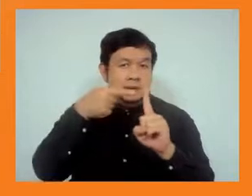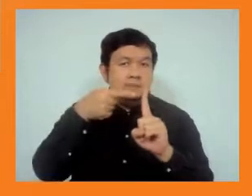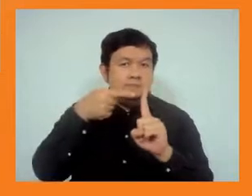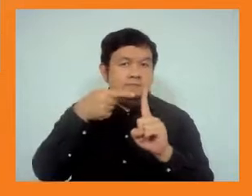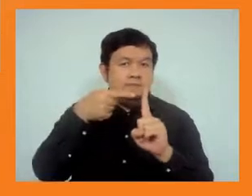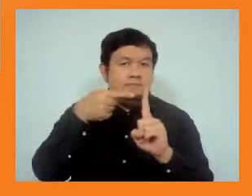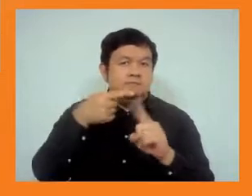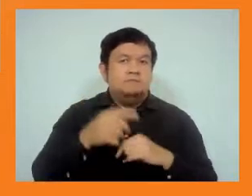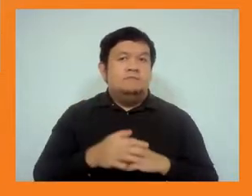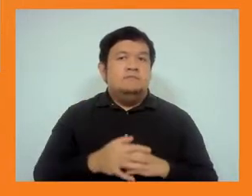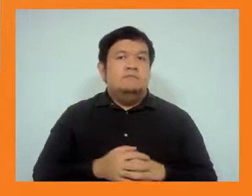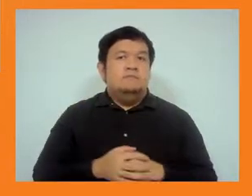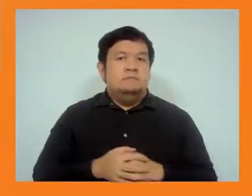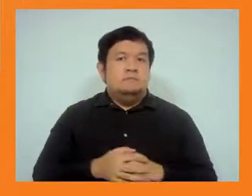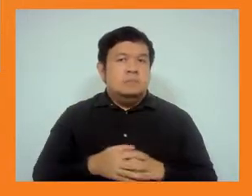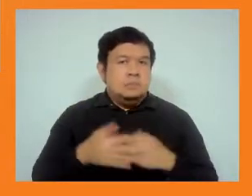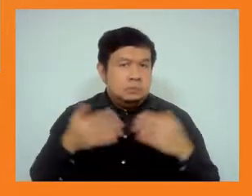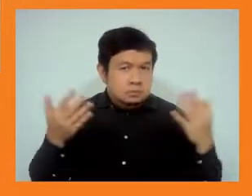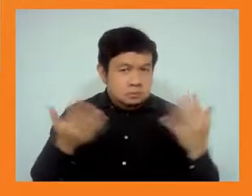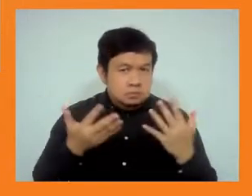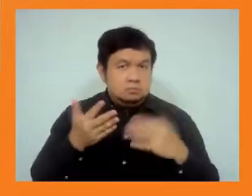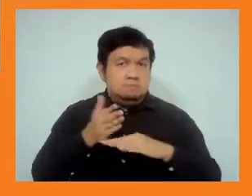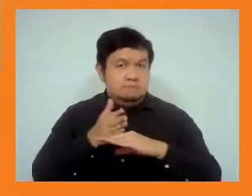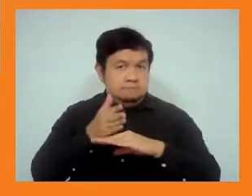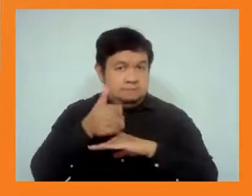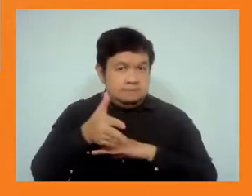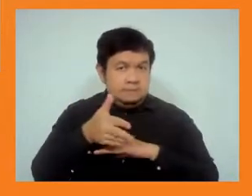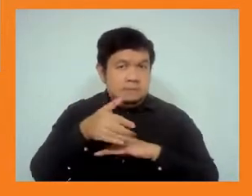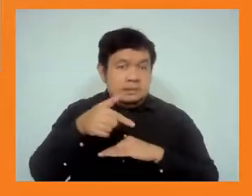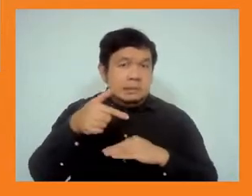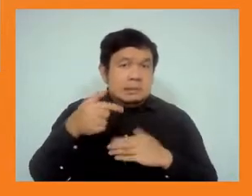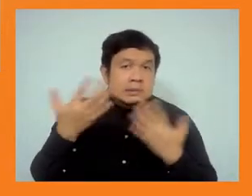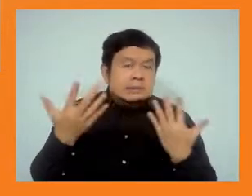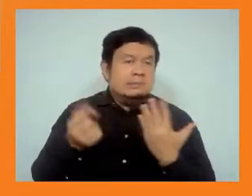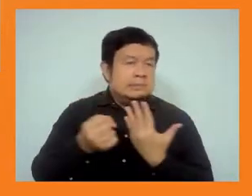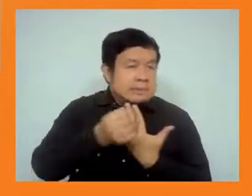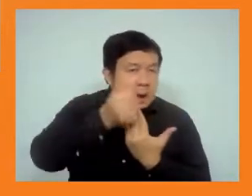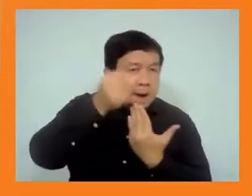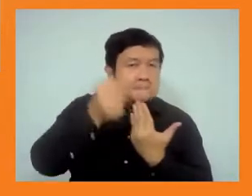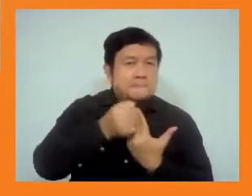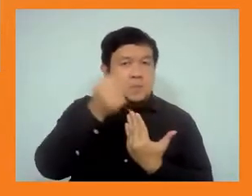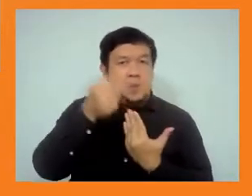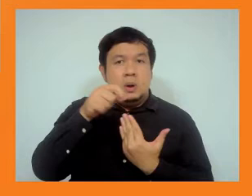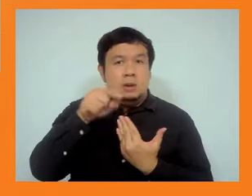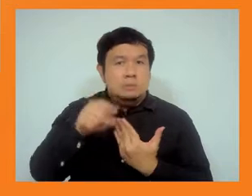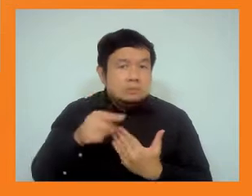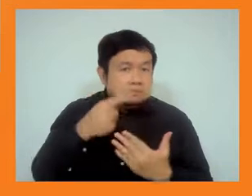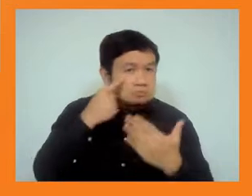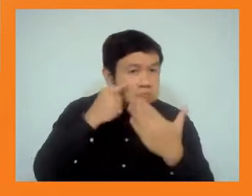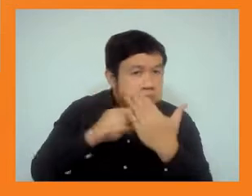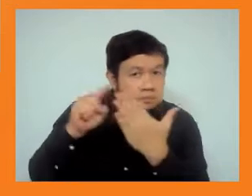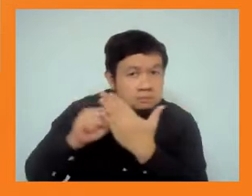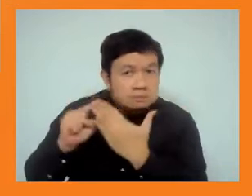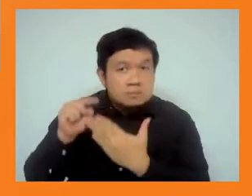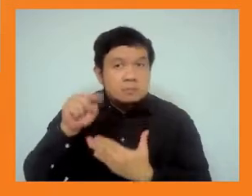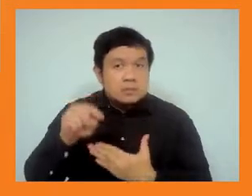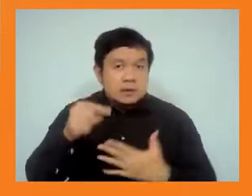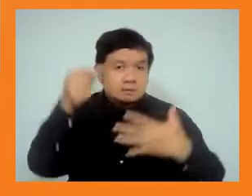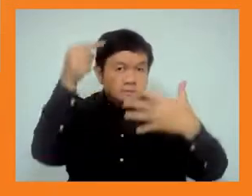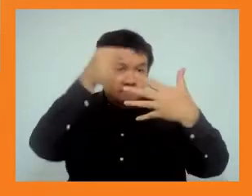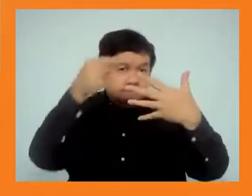by Hemant, and so on. And yes, the failure to very important to our civil society like us